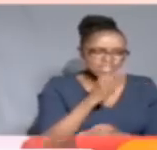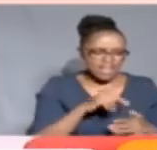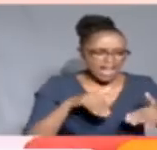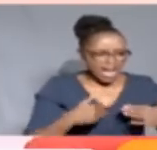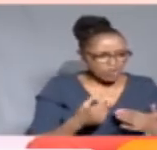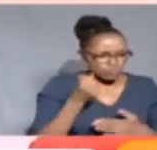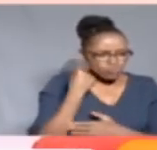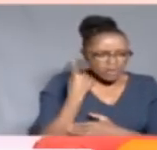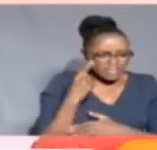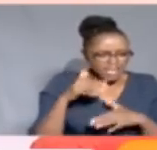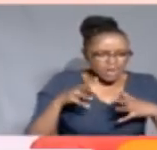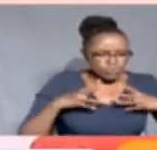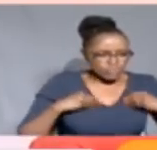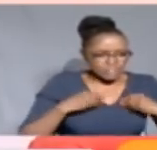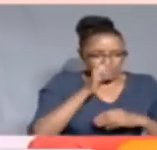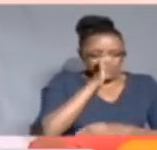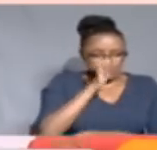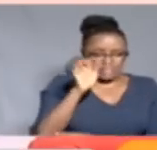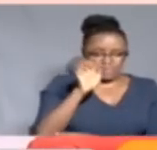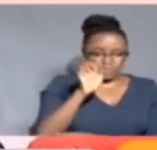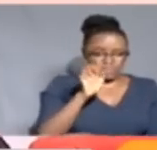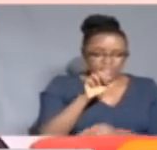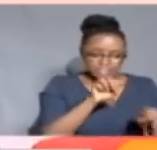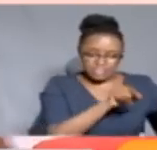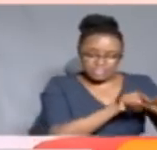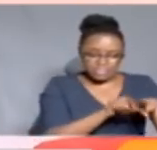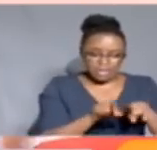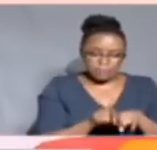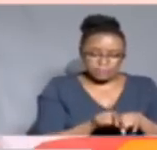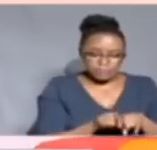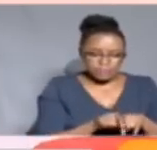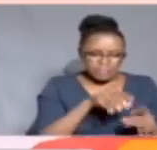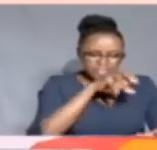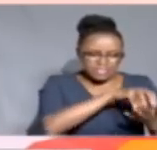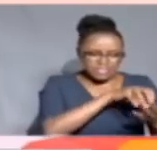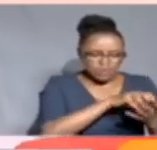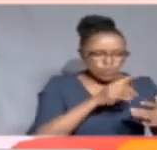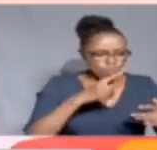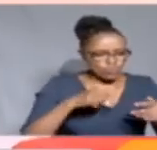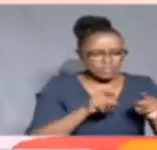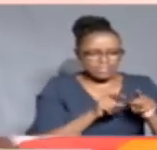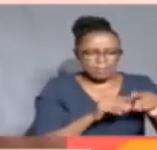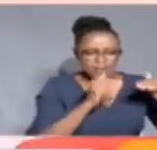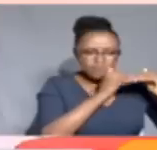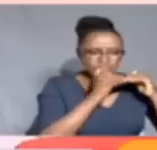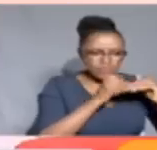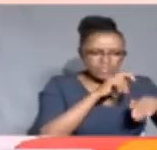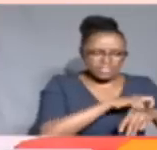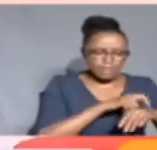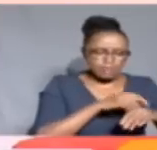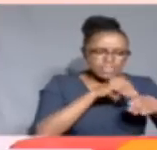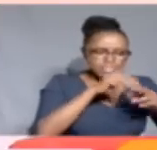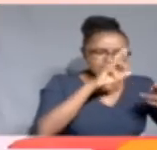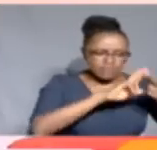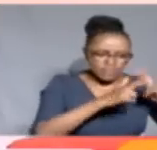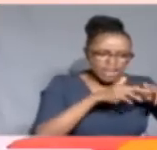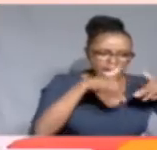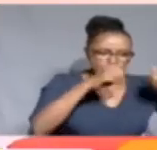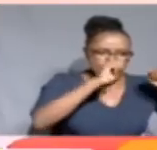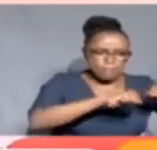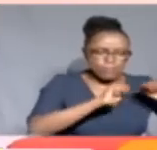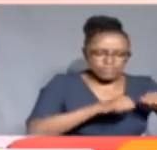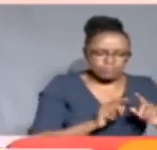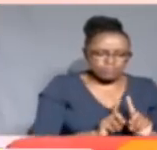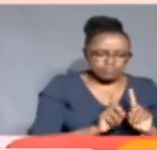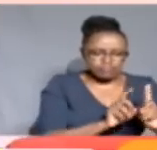take rejection, understanding that, you know, understanding situations like win-win. Sometimes when you get into a relationship, try and see how you can both